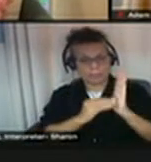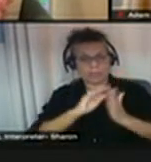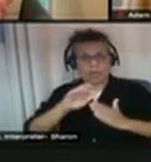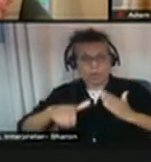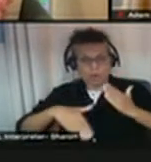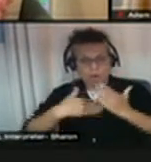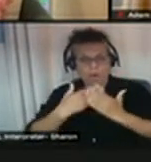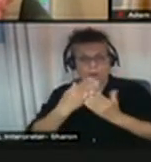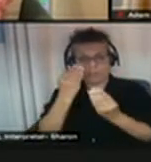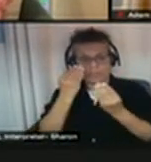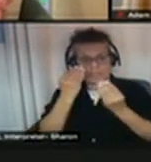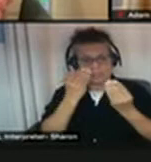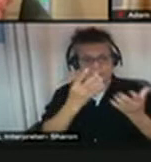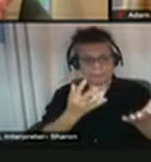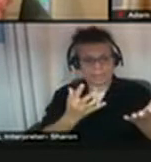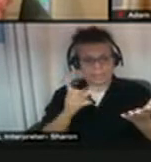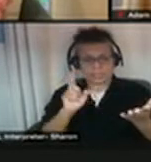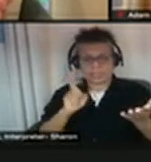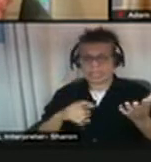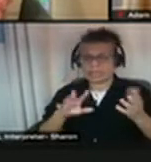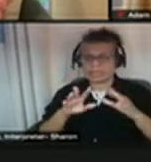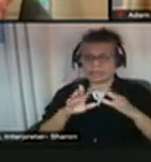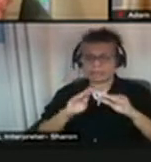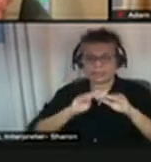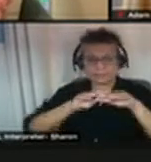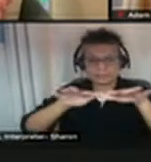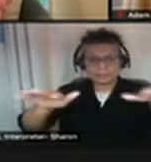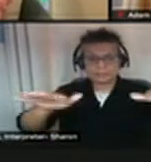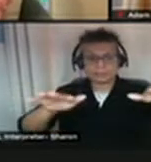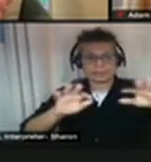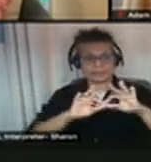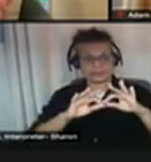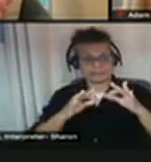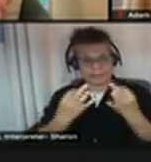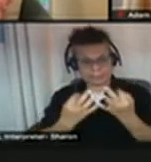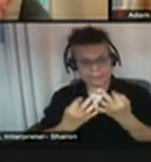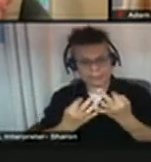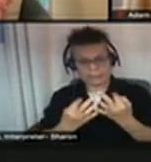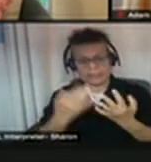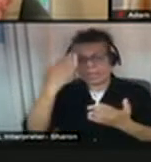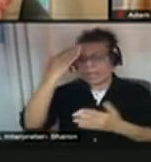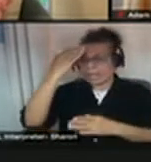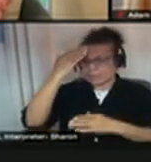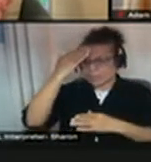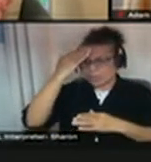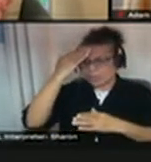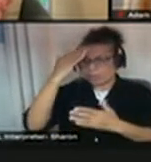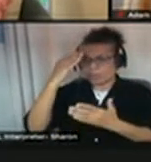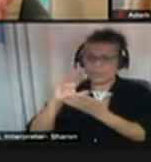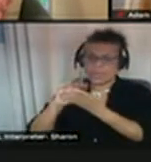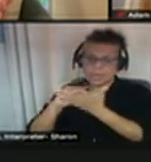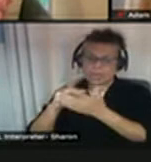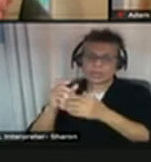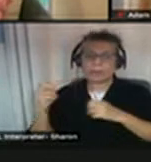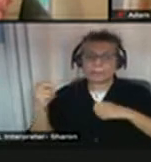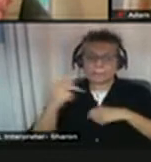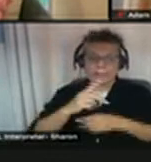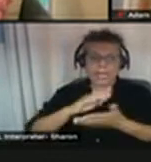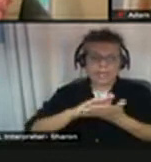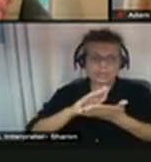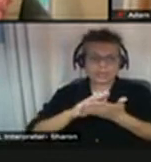information given that I have to send to families, even though they already receive information about back to school days.